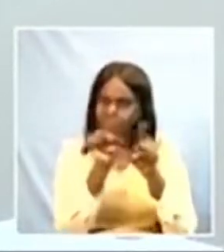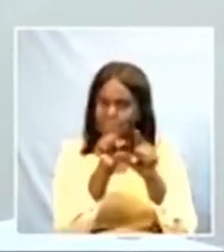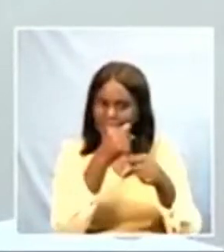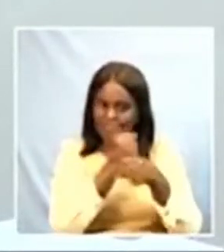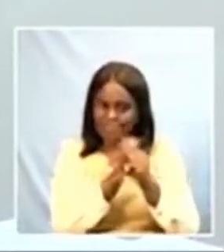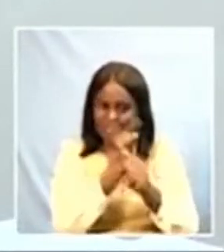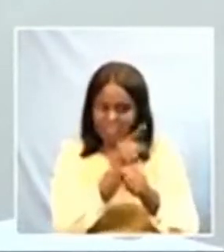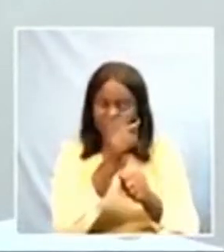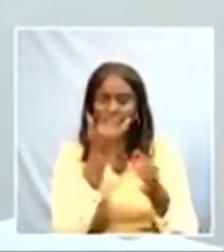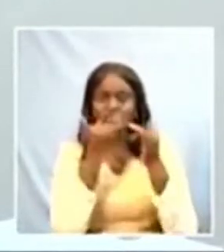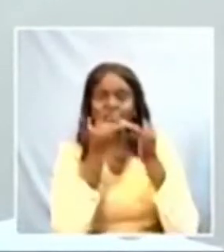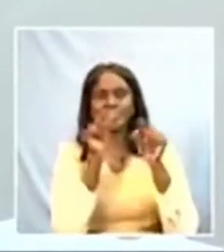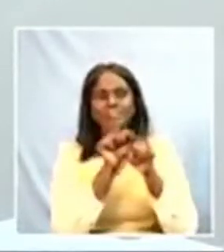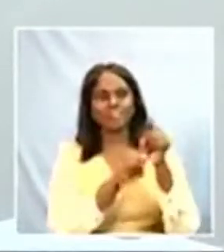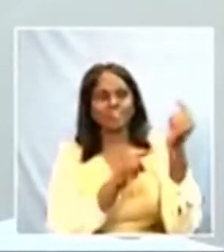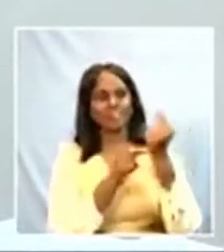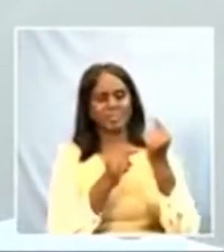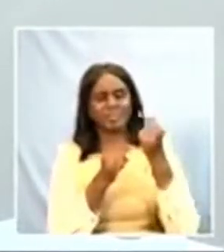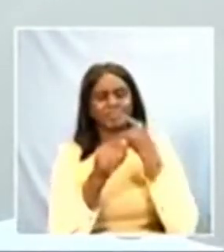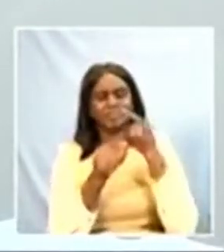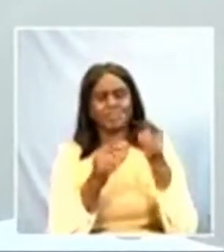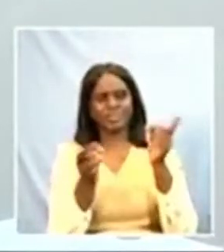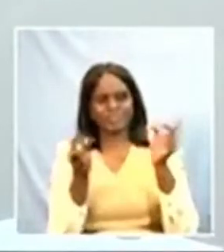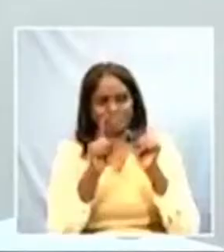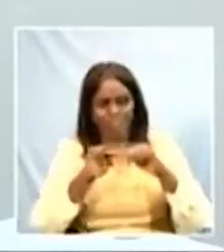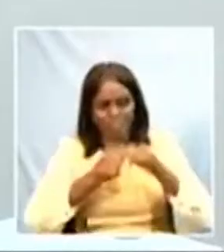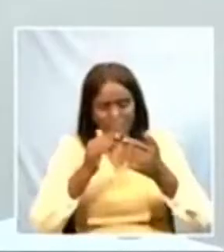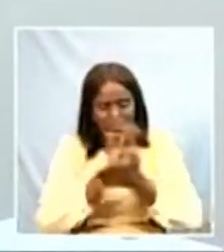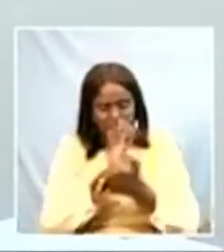make these mistakes and you come and tell us here. When our